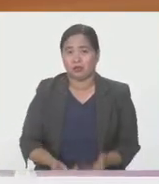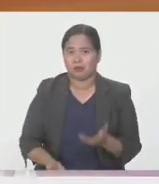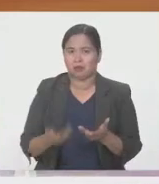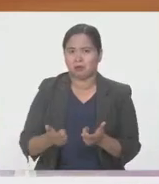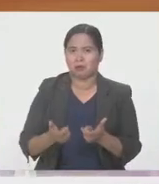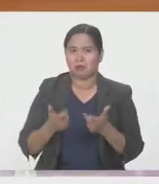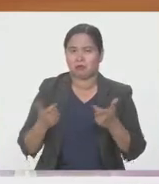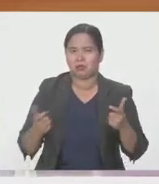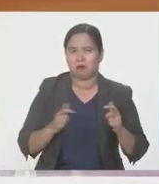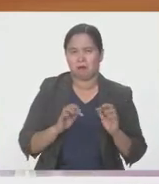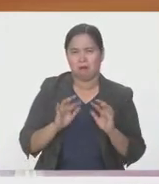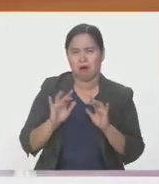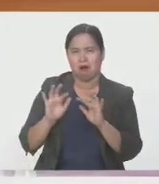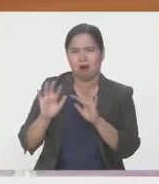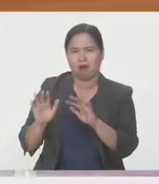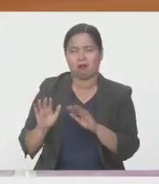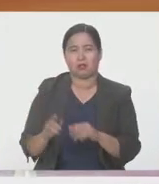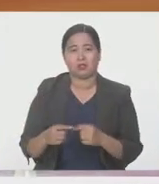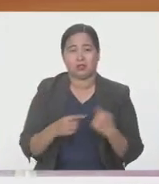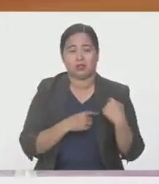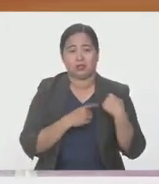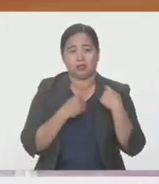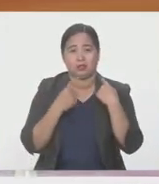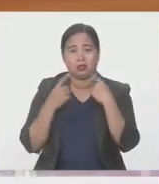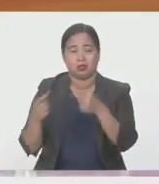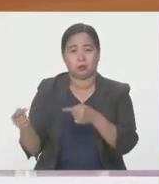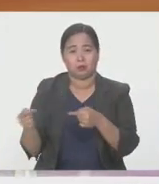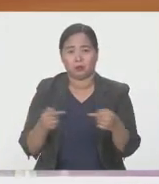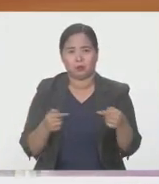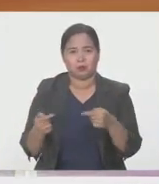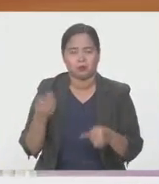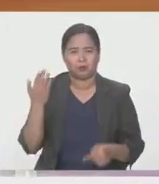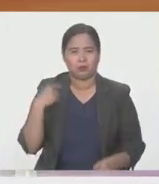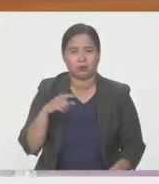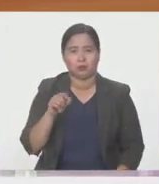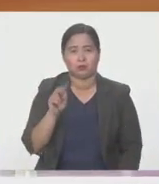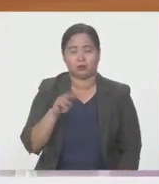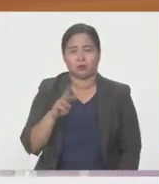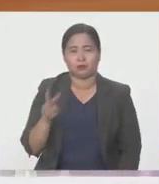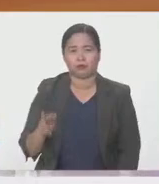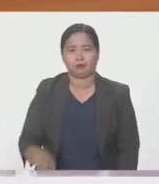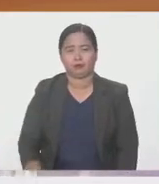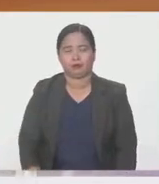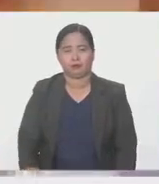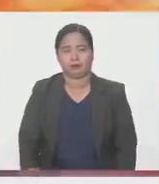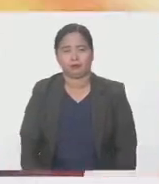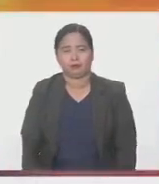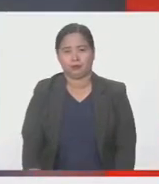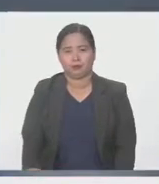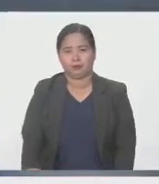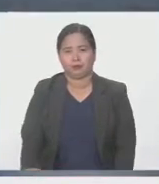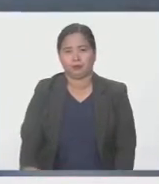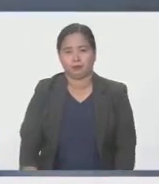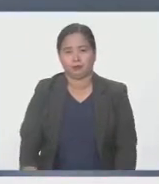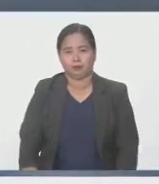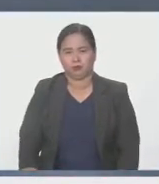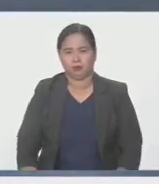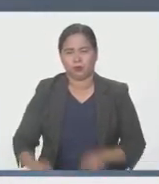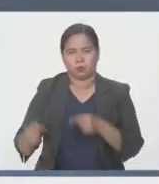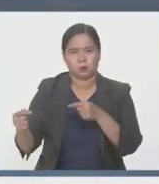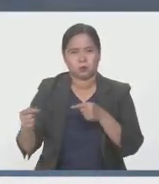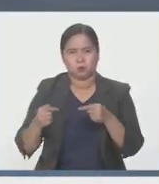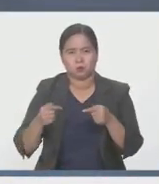the largest attack over the border since the start of the Russia-Ukraine conflict in 2022. Fighters from